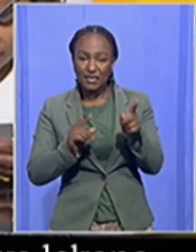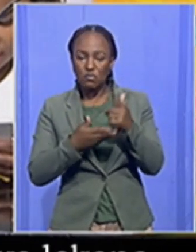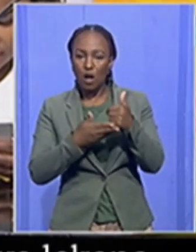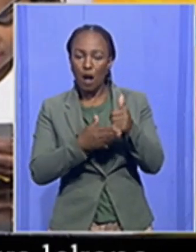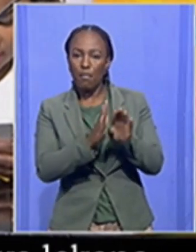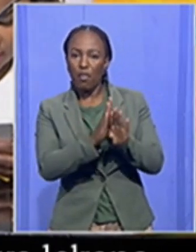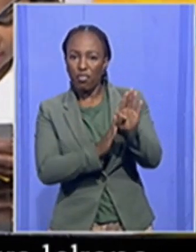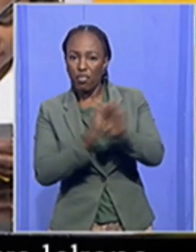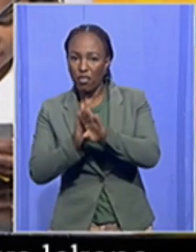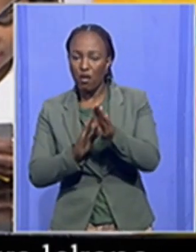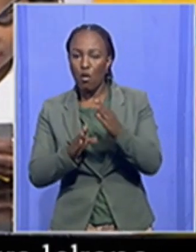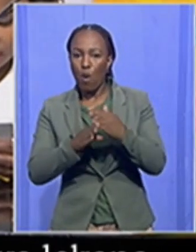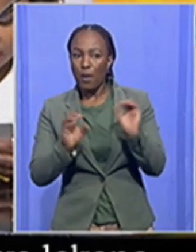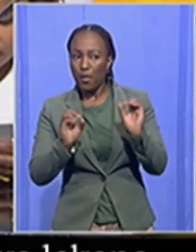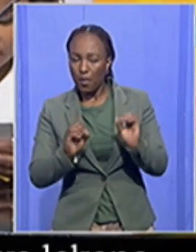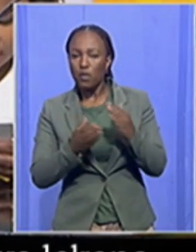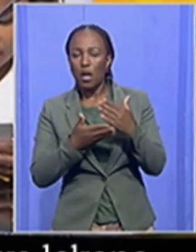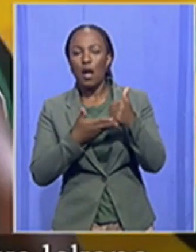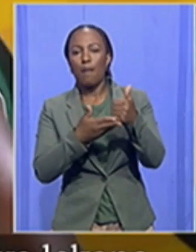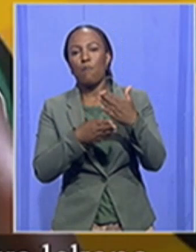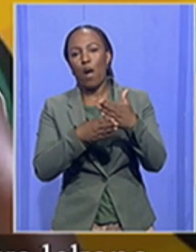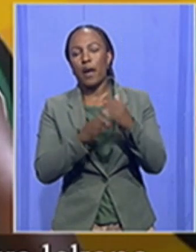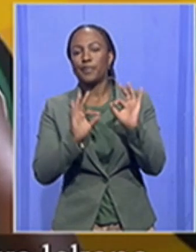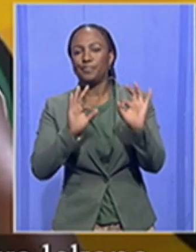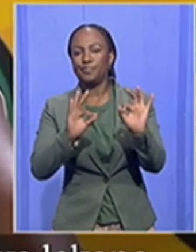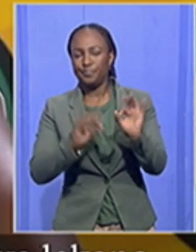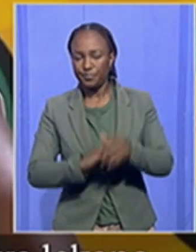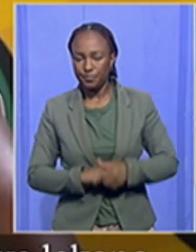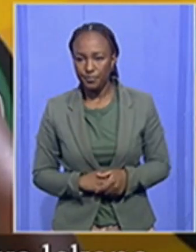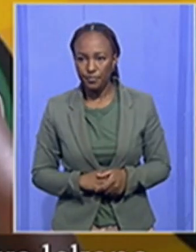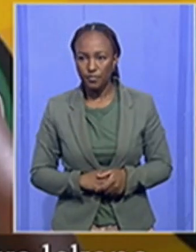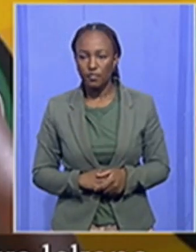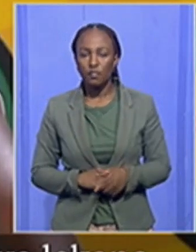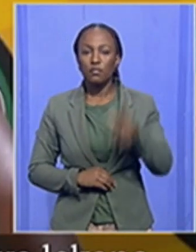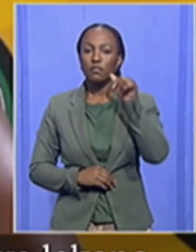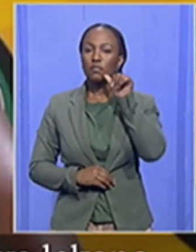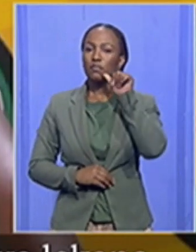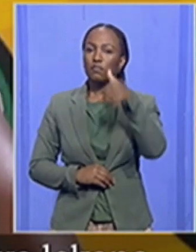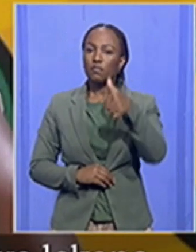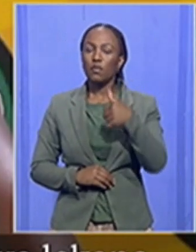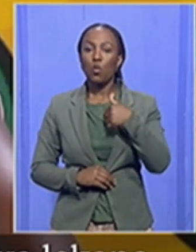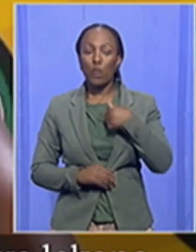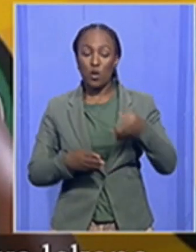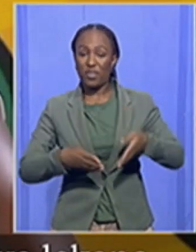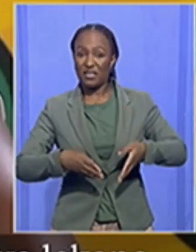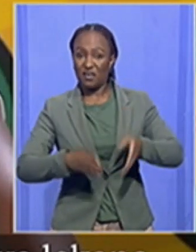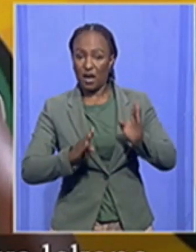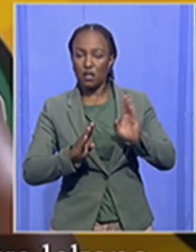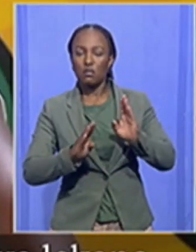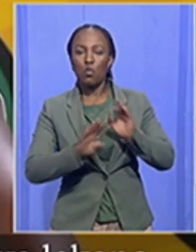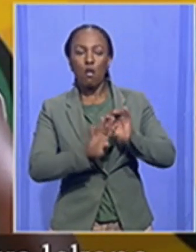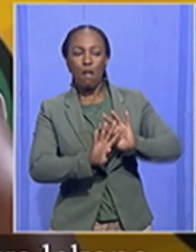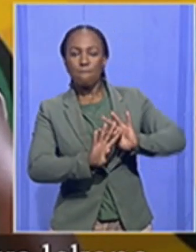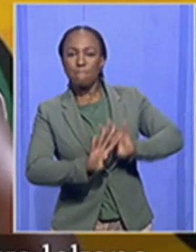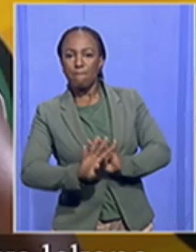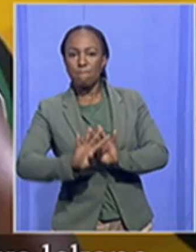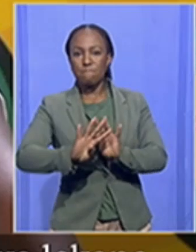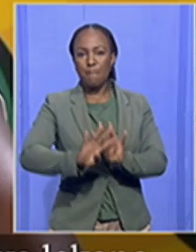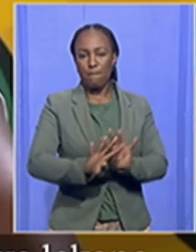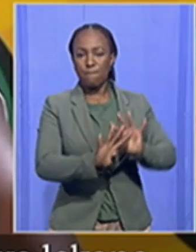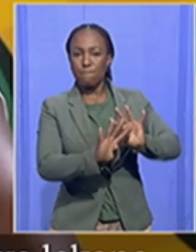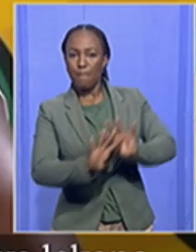tsa ditiro tse di nang le bokao. Tomorrow we will be on the streets demonstrating to our government and the private